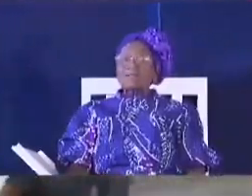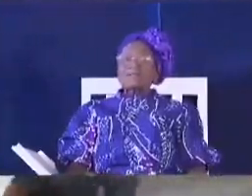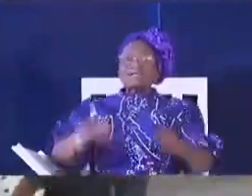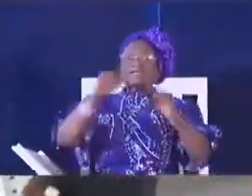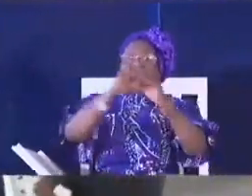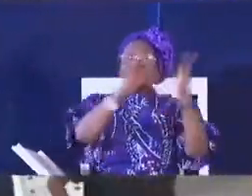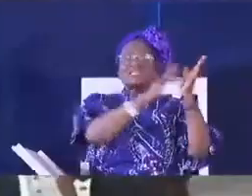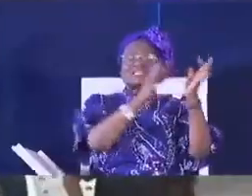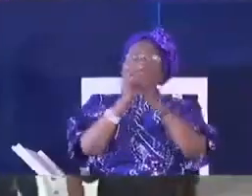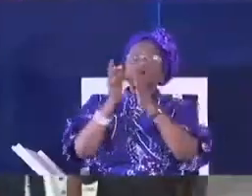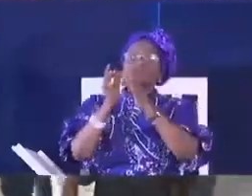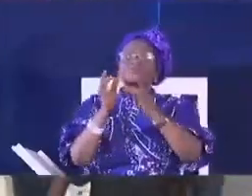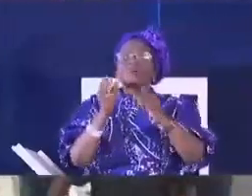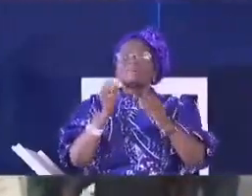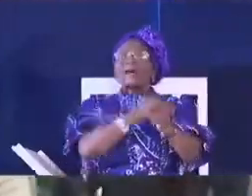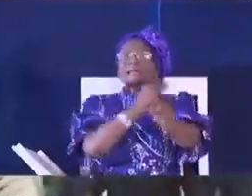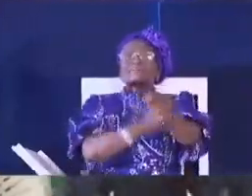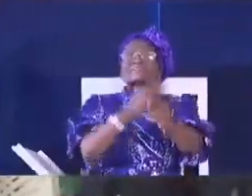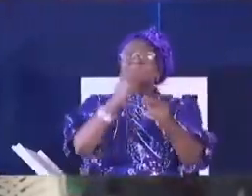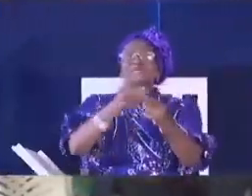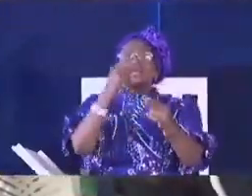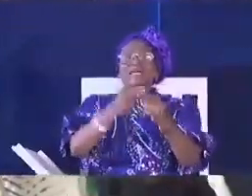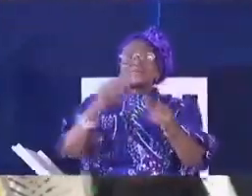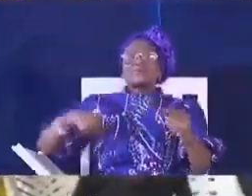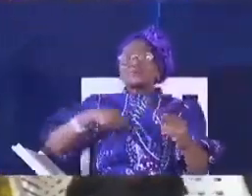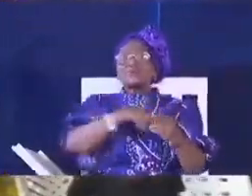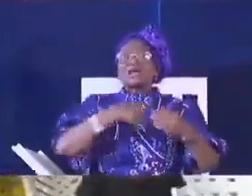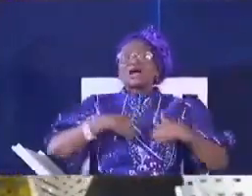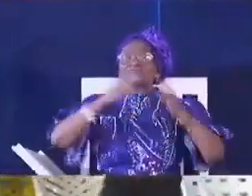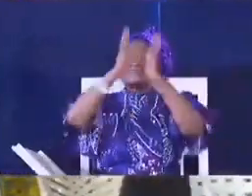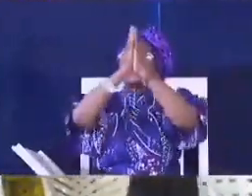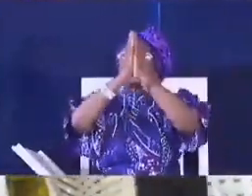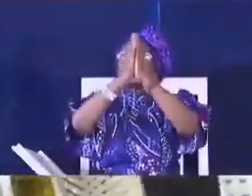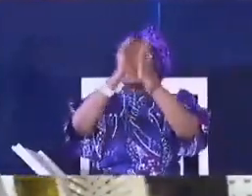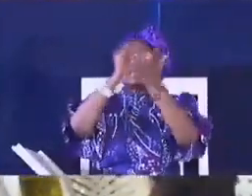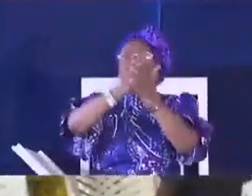In Jesus' mighty name, we have prayed.